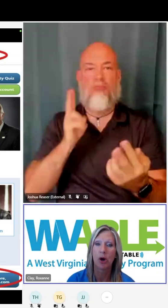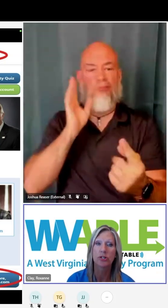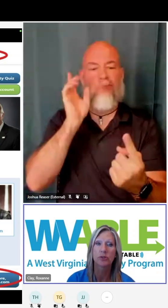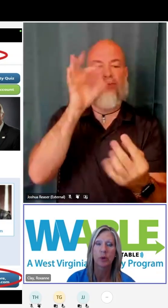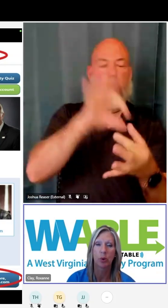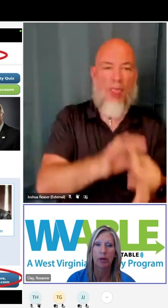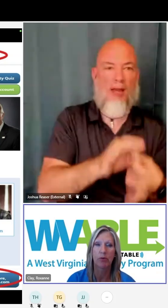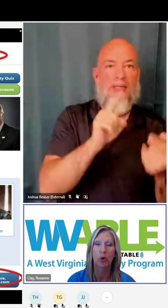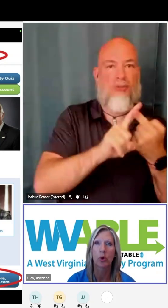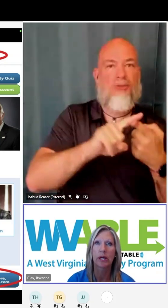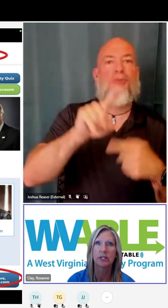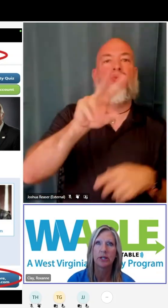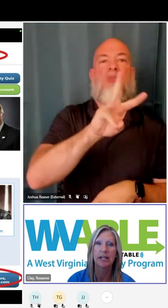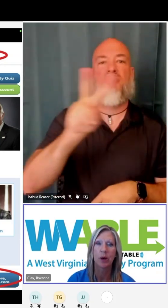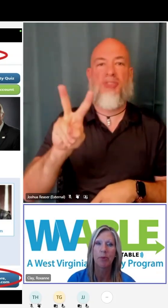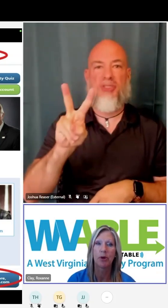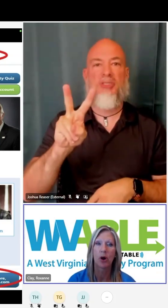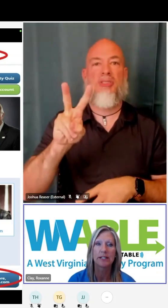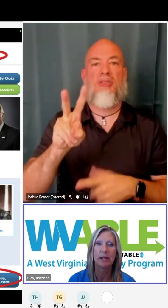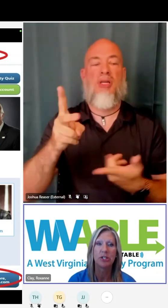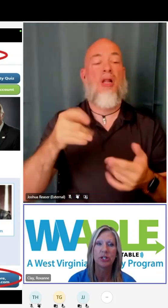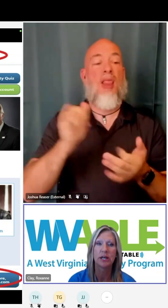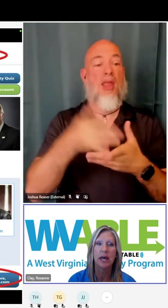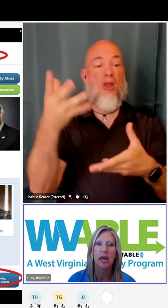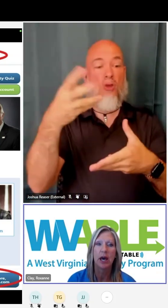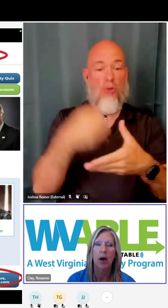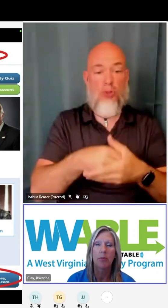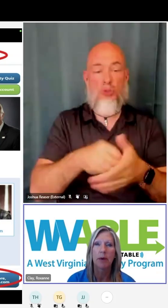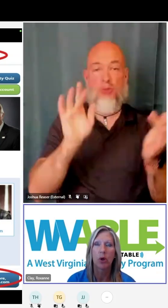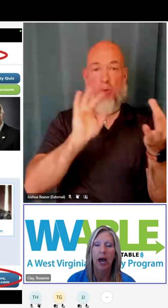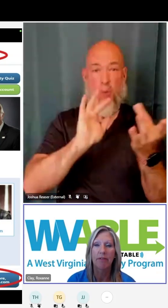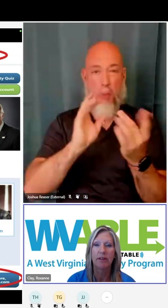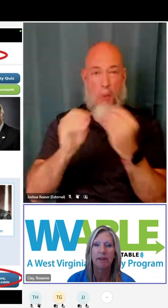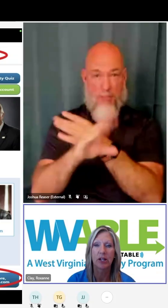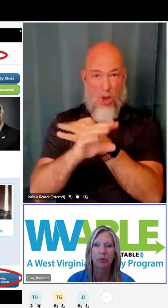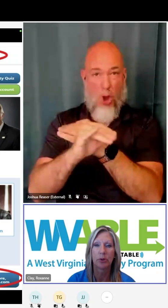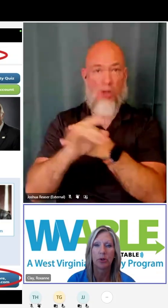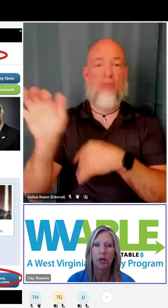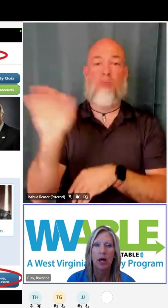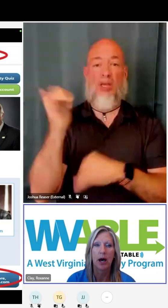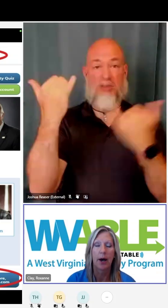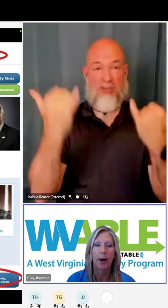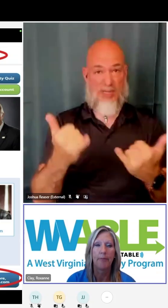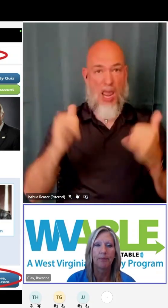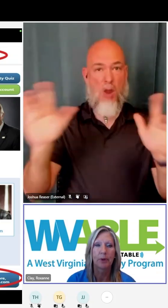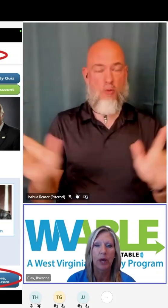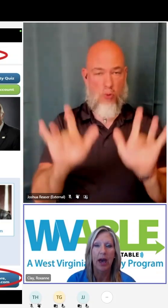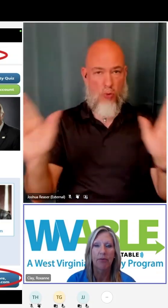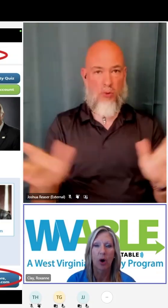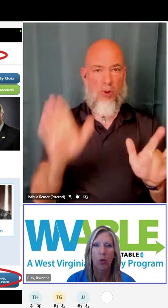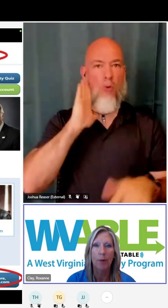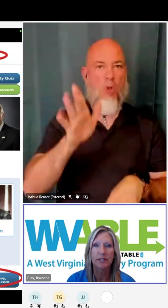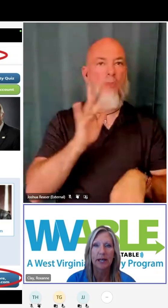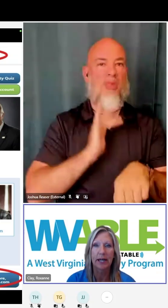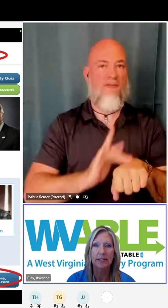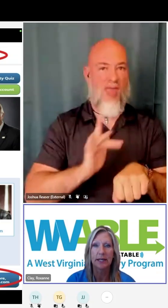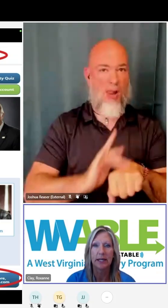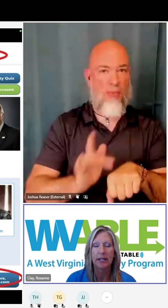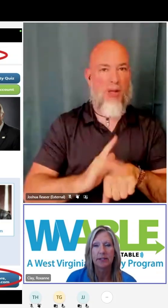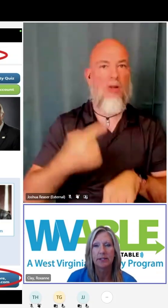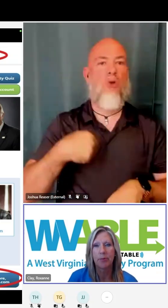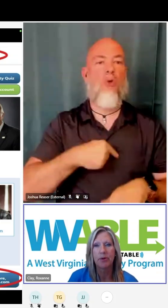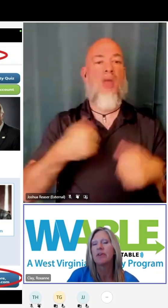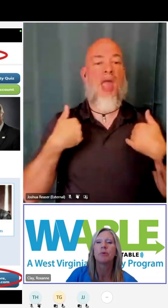on-demand webinars. We will be recording today's webinar, as mentioned, and we'll have it available. We have our